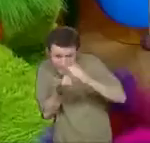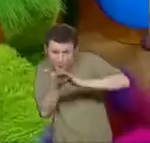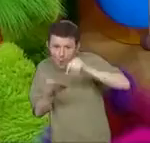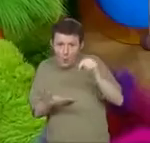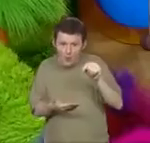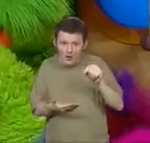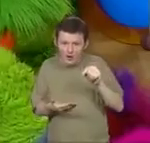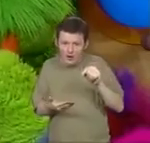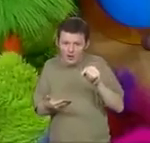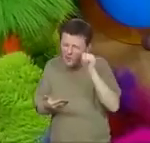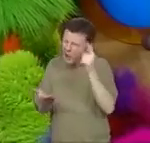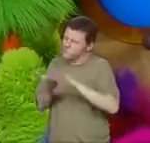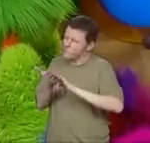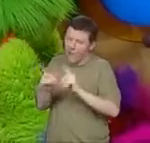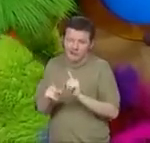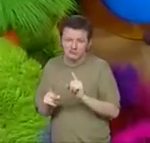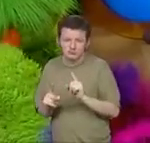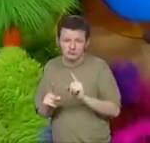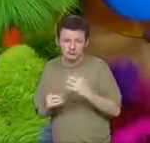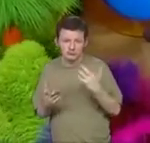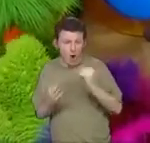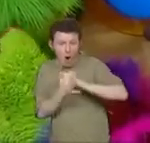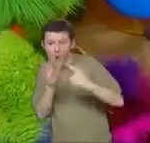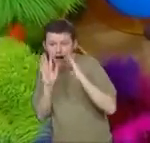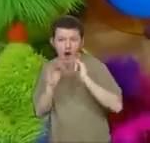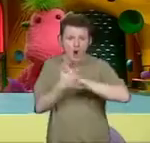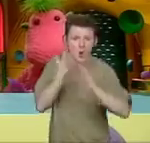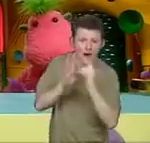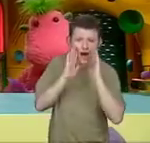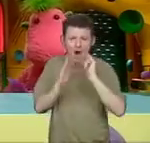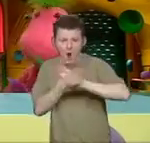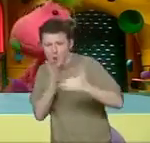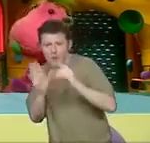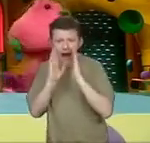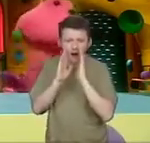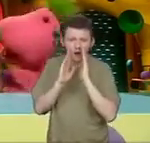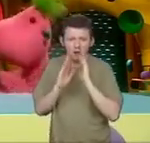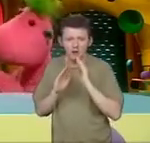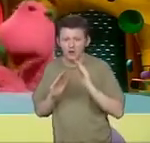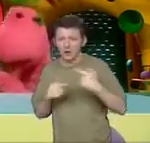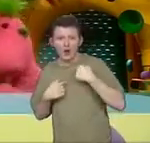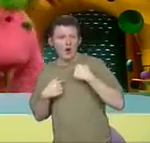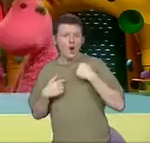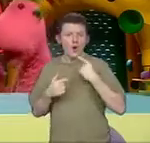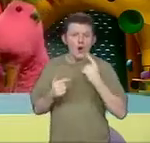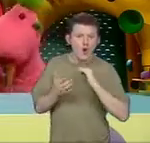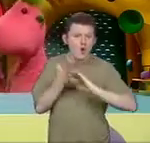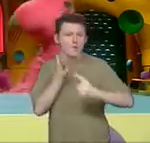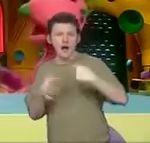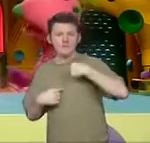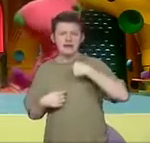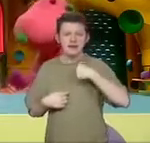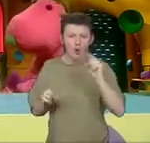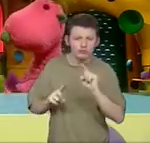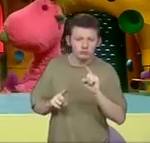blue. What do we know that's blue? Hubba, hubba, hubba, hubba. Hubba, hubba.